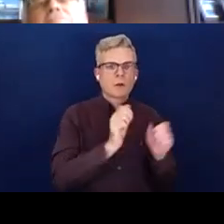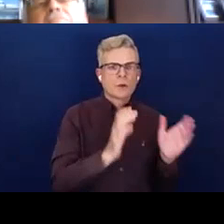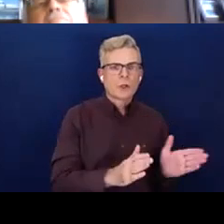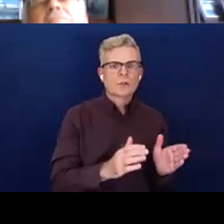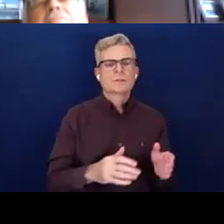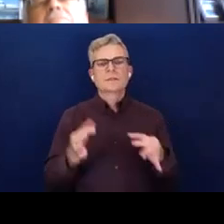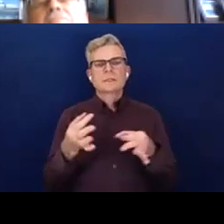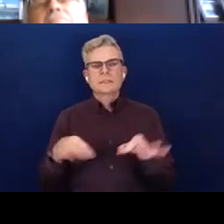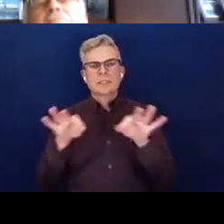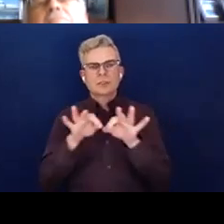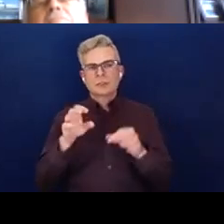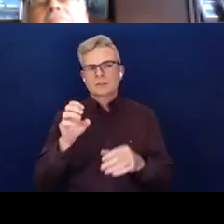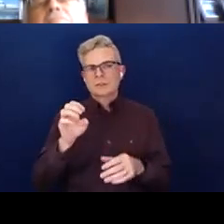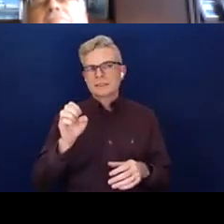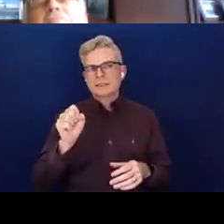people